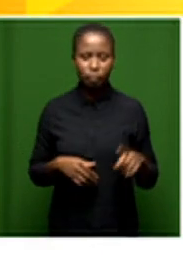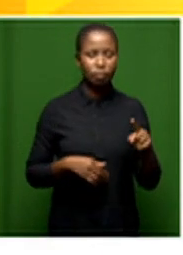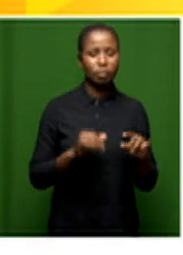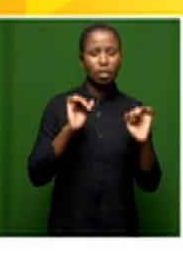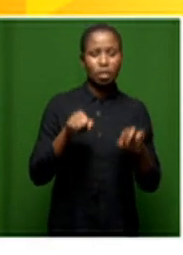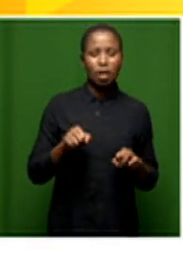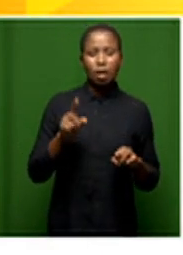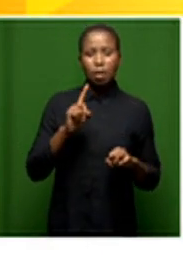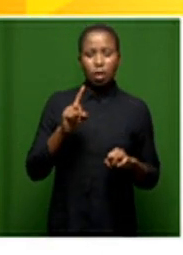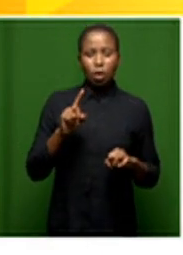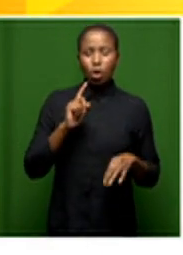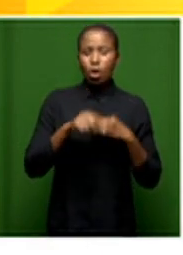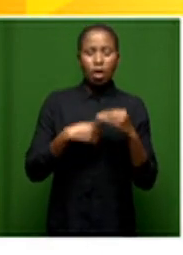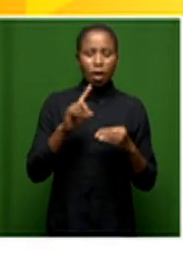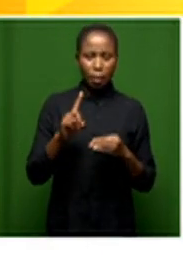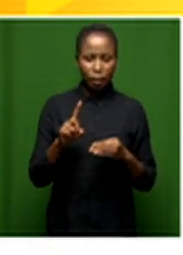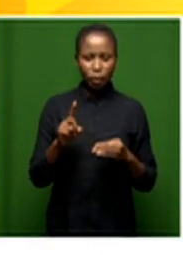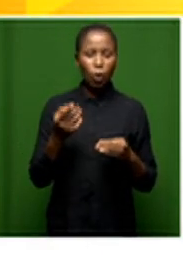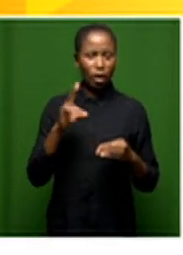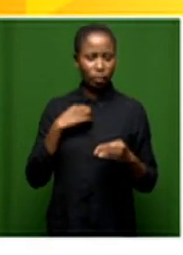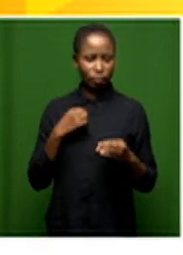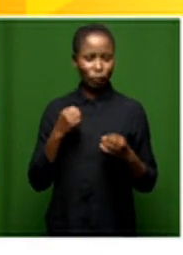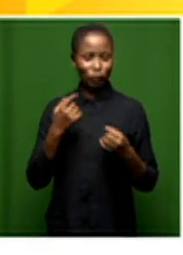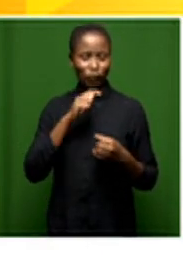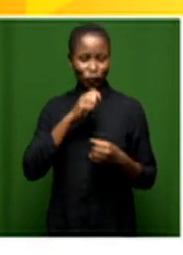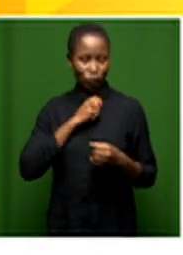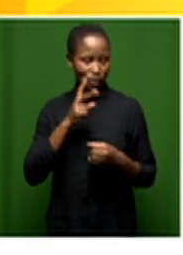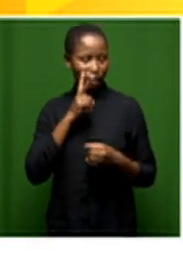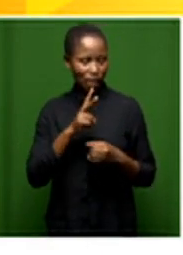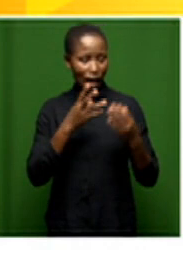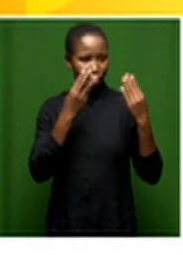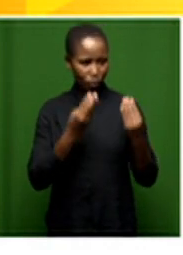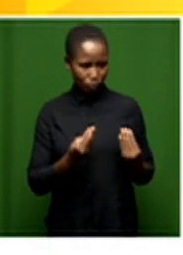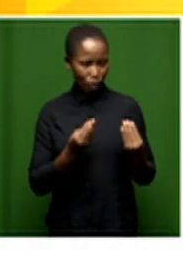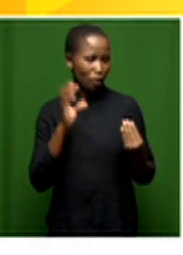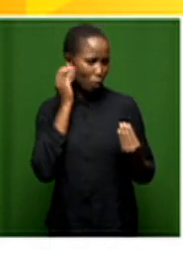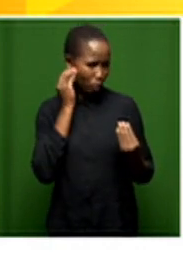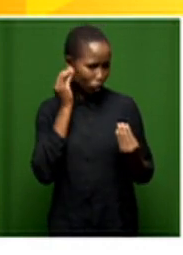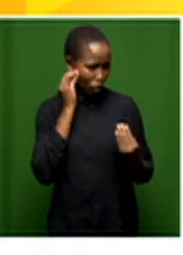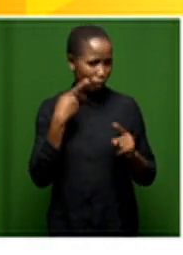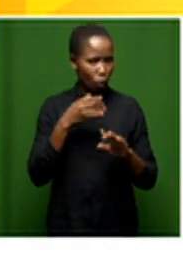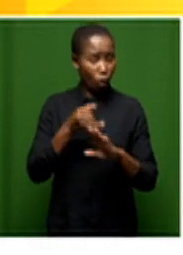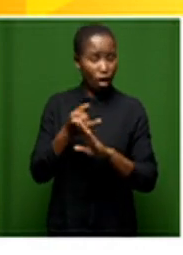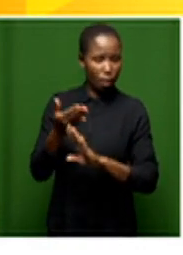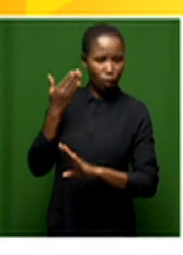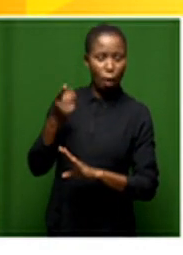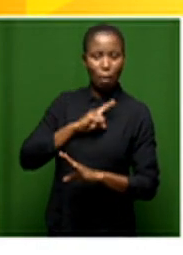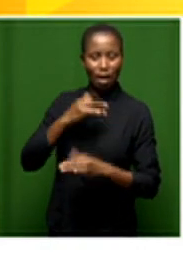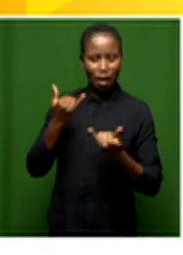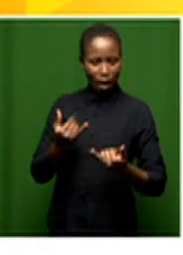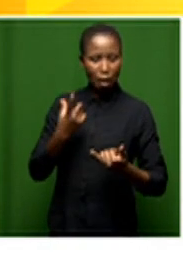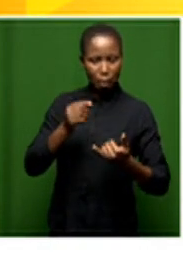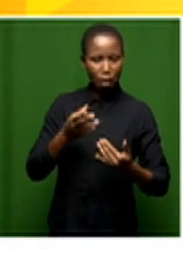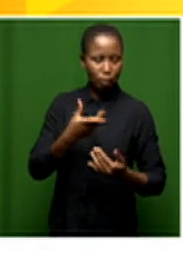rate? I'm trying to look at it. It's amazing how the data was a lot more effective in the earlier days, but now that the vaccines are coming in,